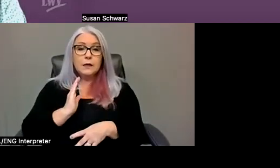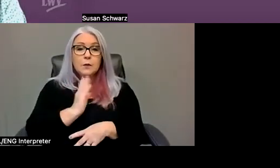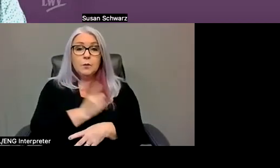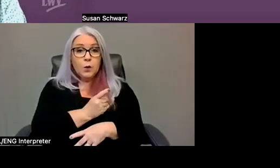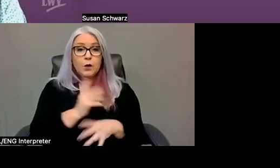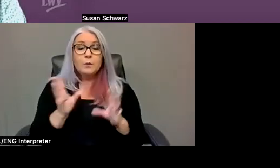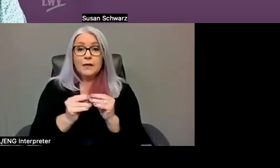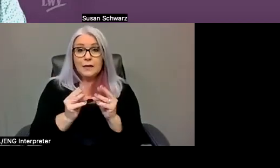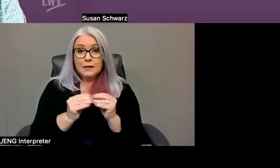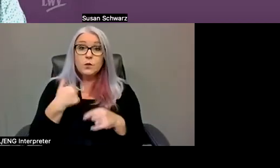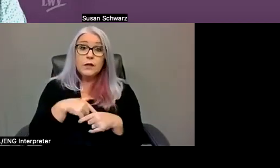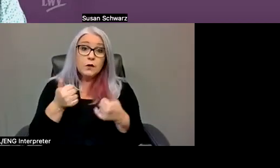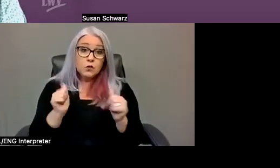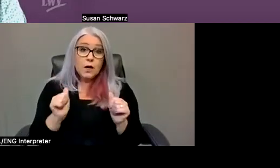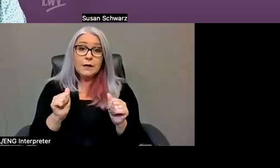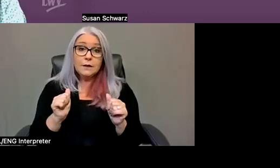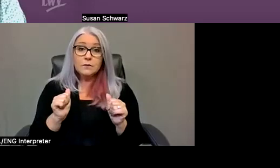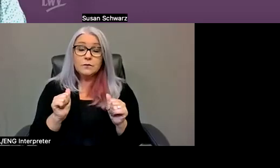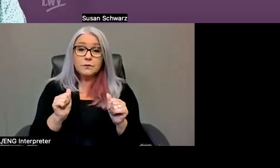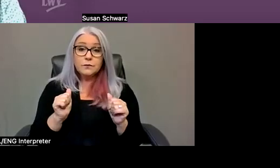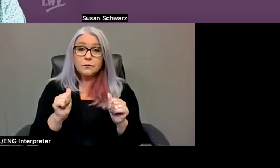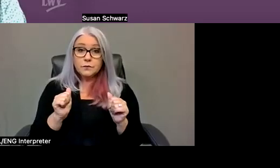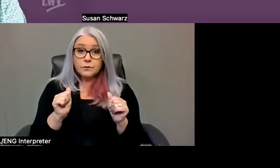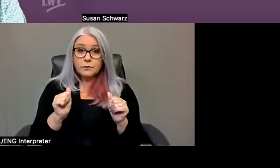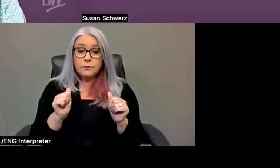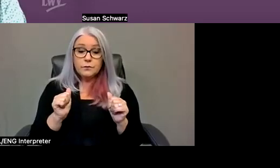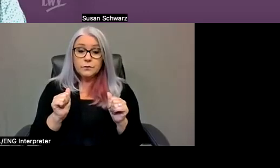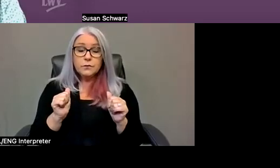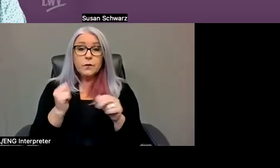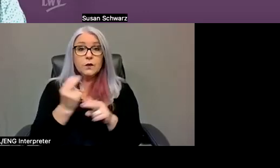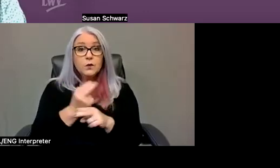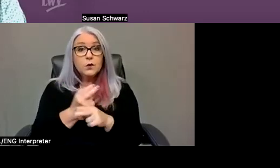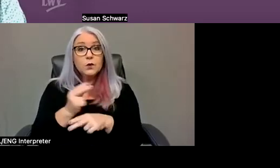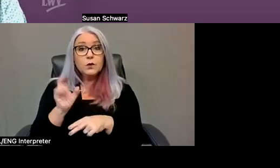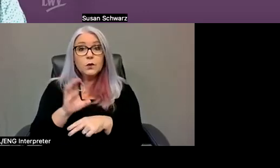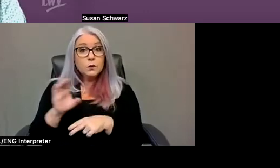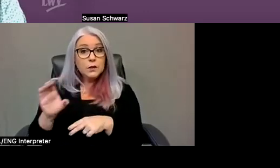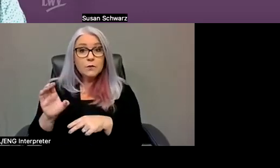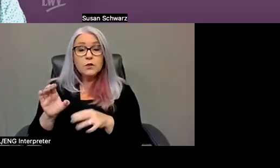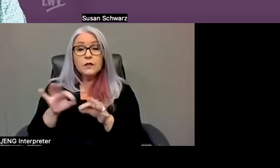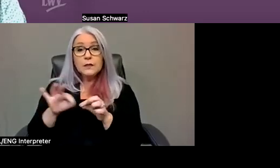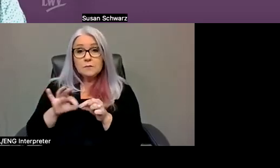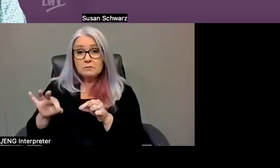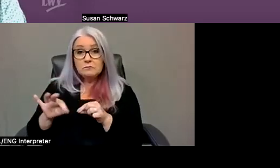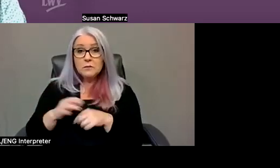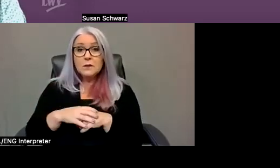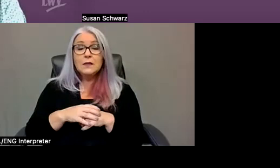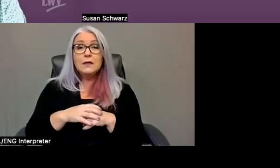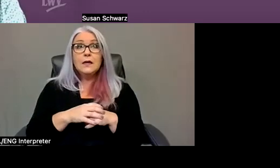So we are trying to use the closed caption titles